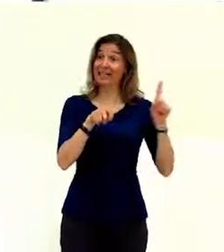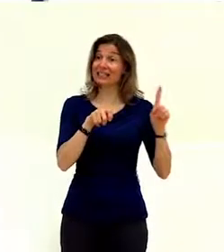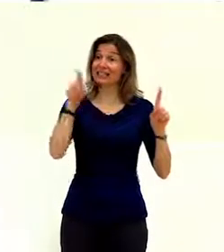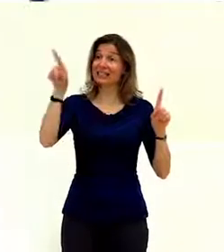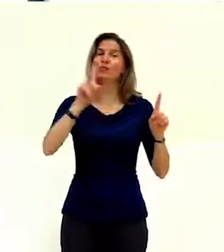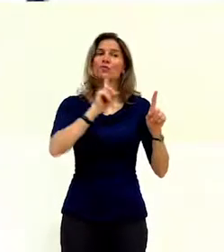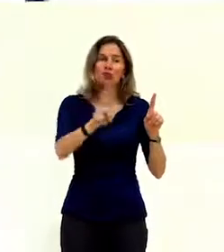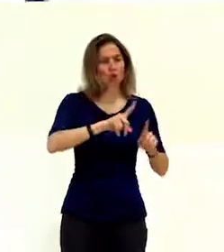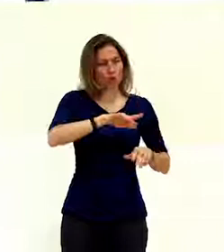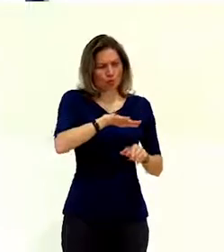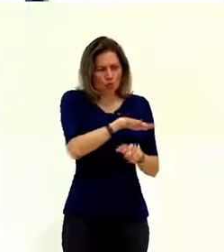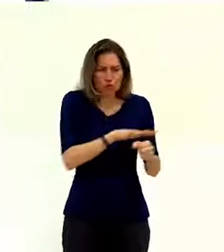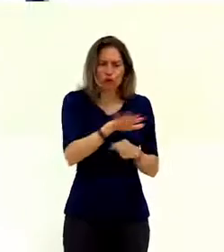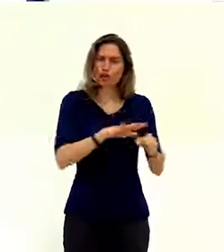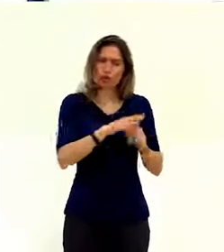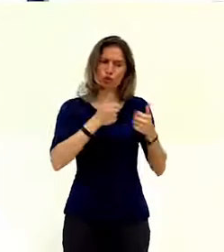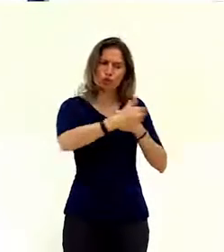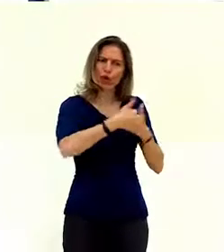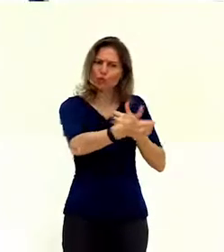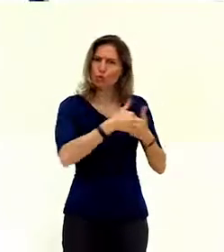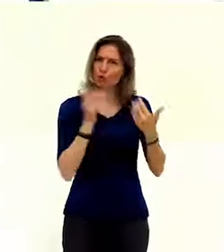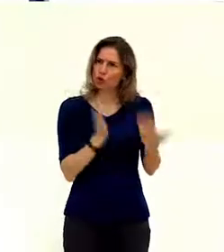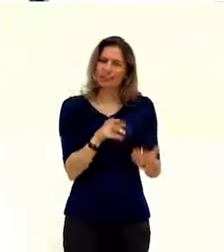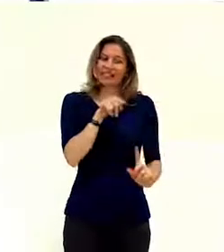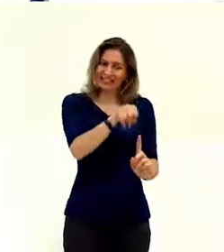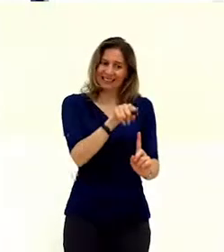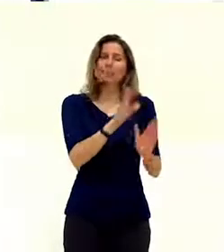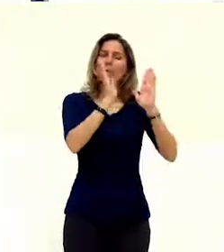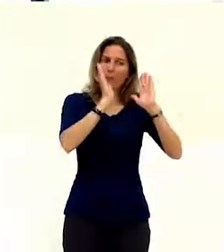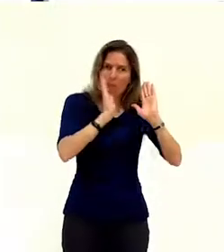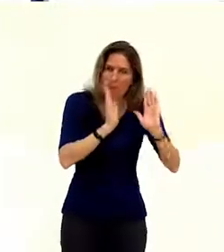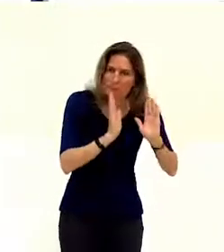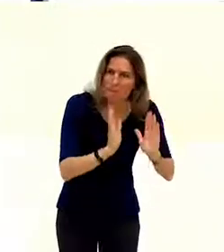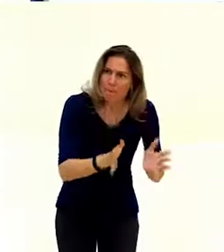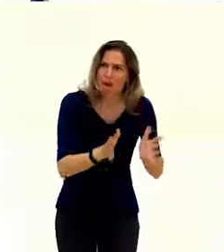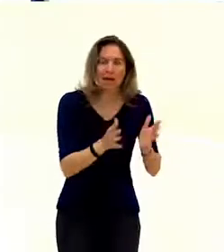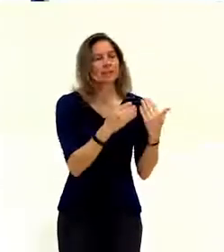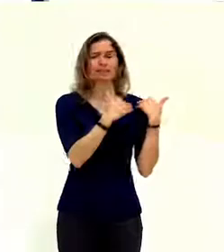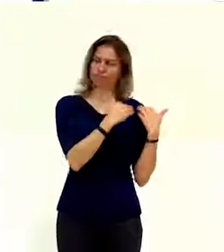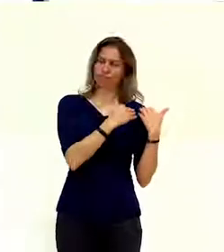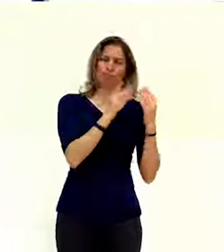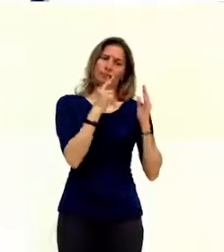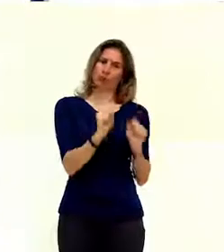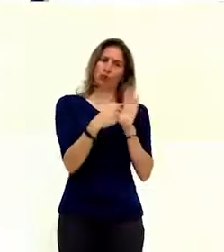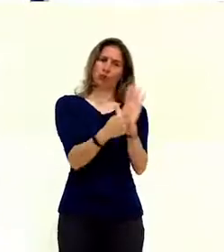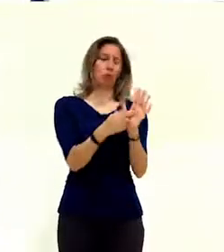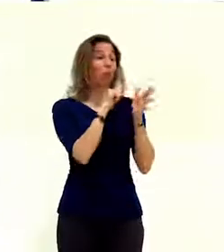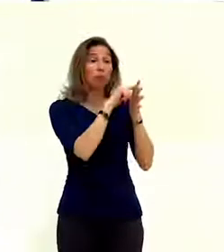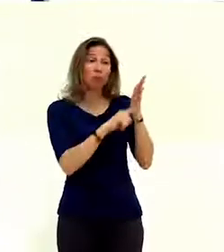of regional transport services must at least have a set of accounts, so